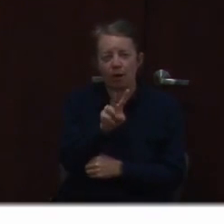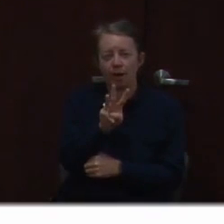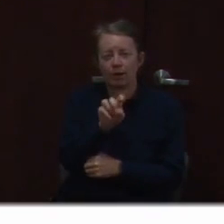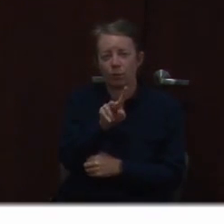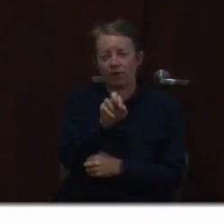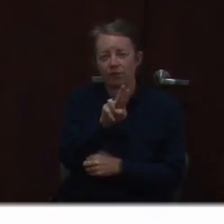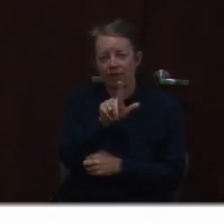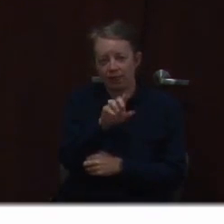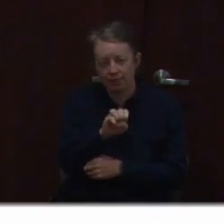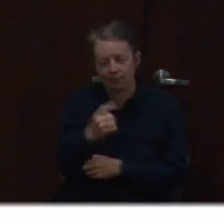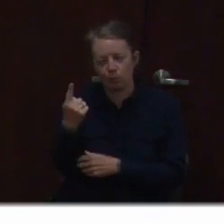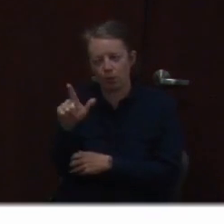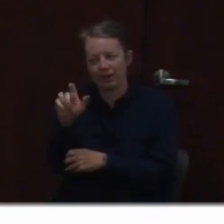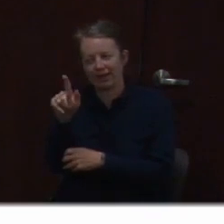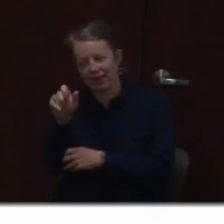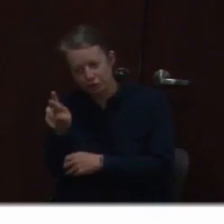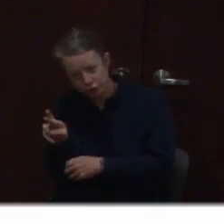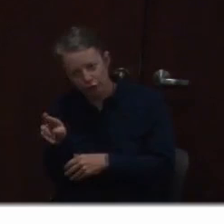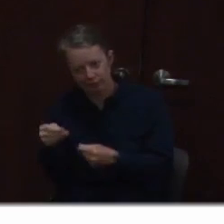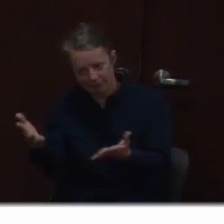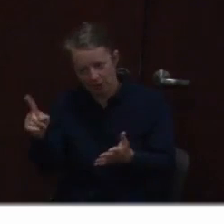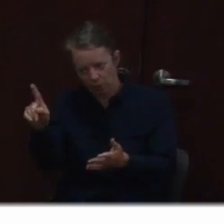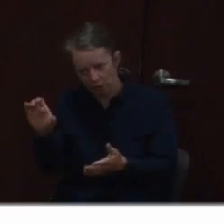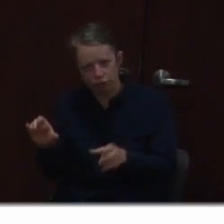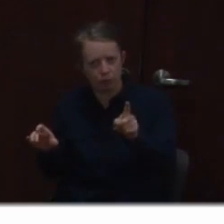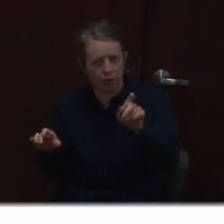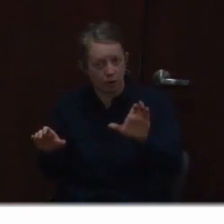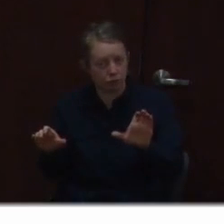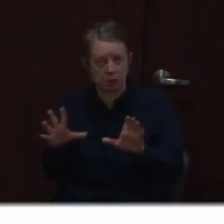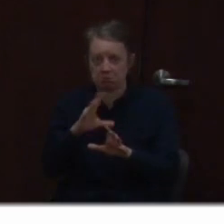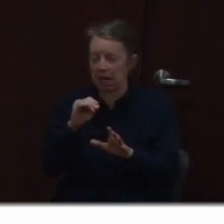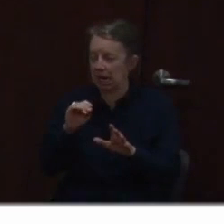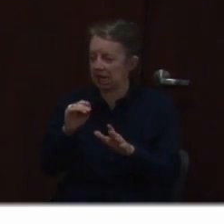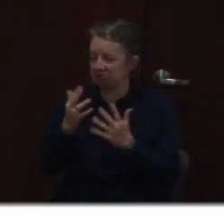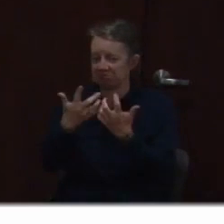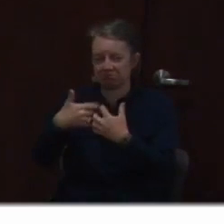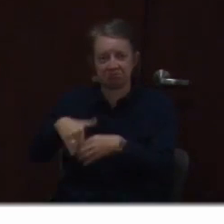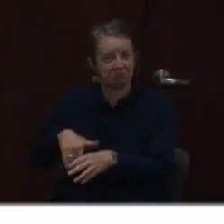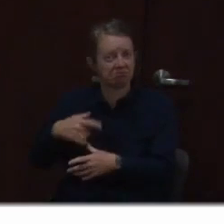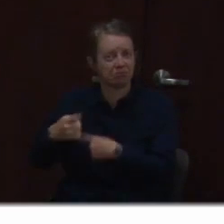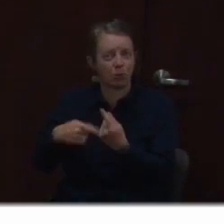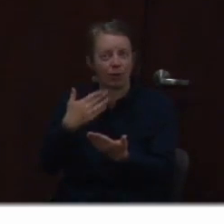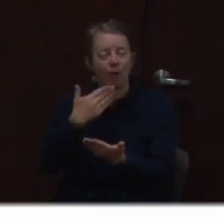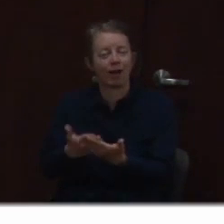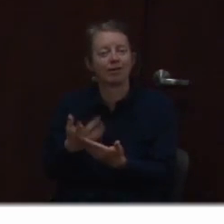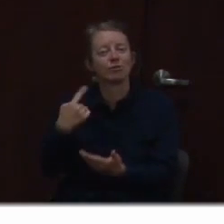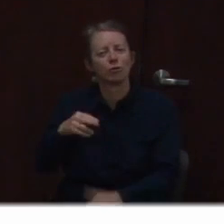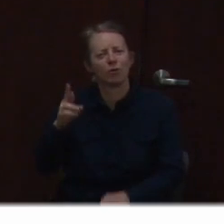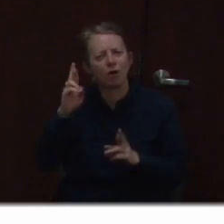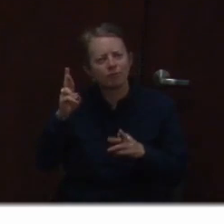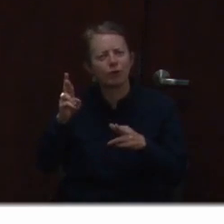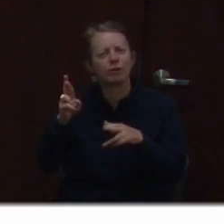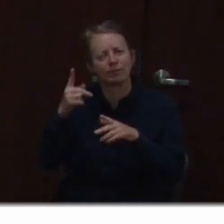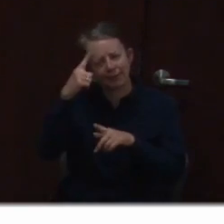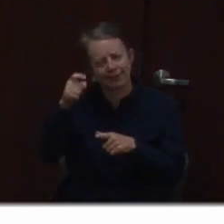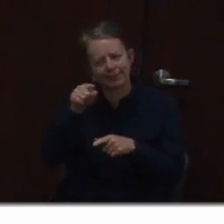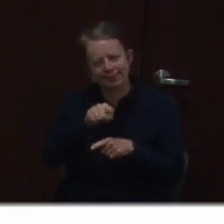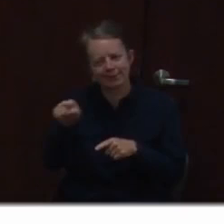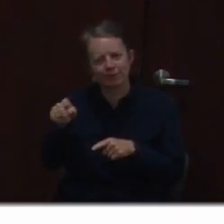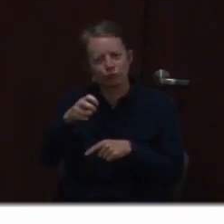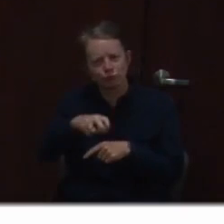coverage around the county, and it went really well. So we're hopeful, based on the success of that